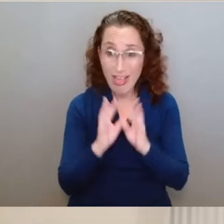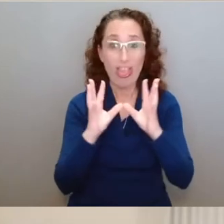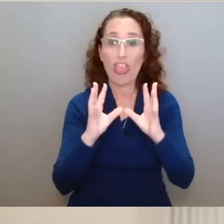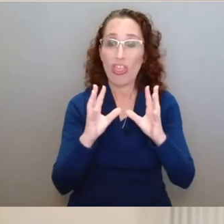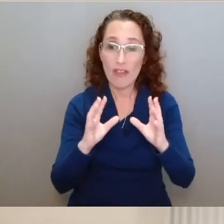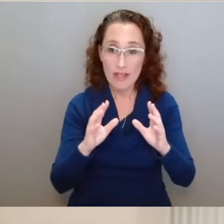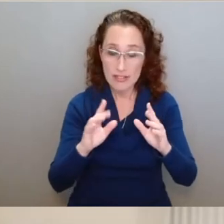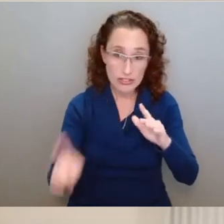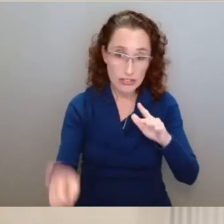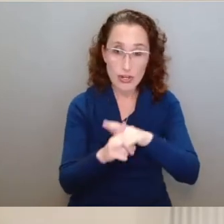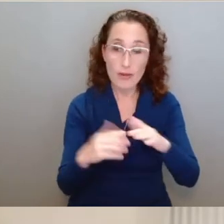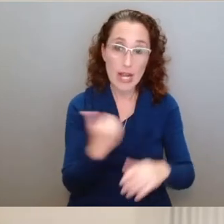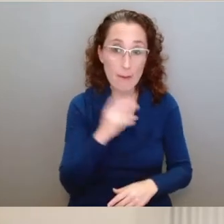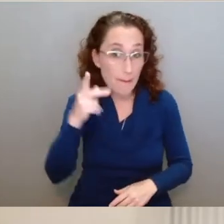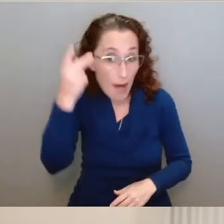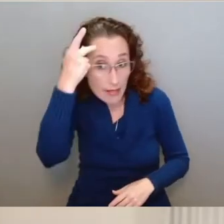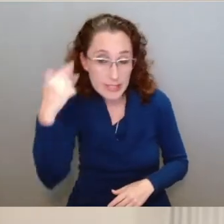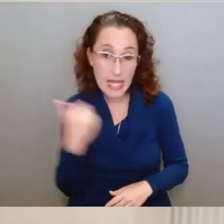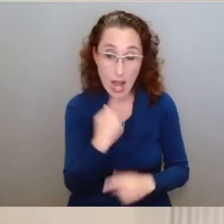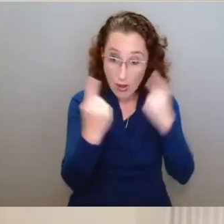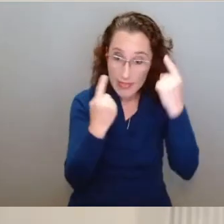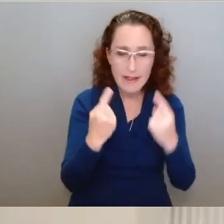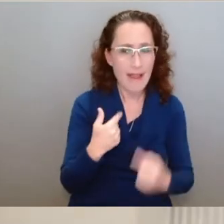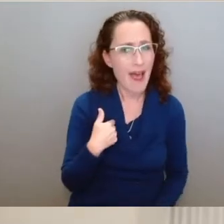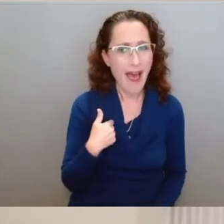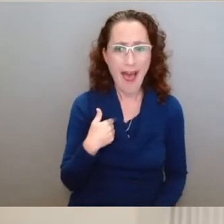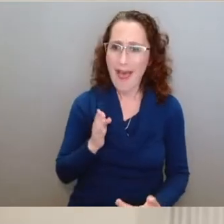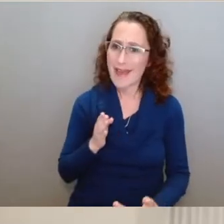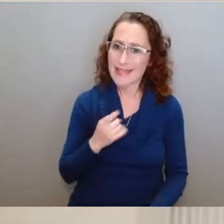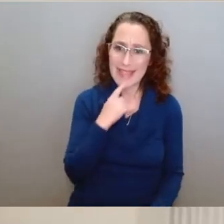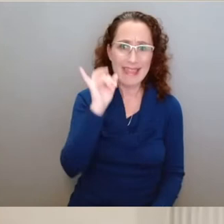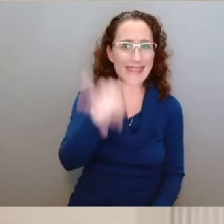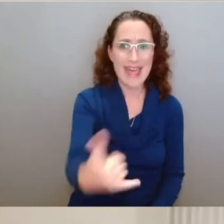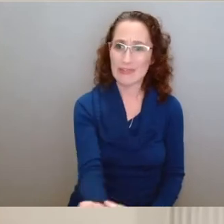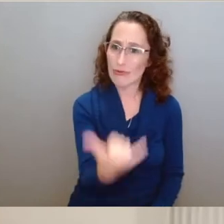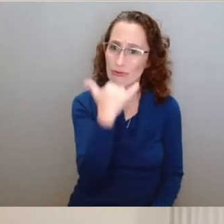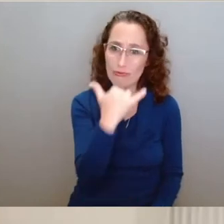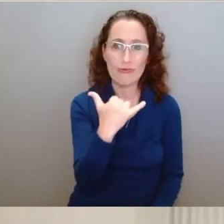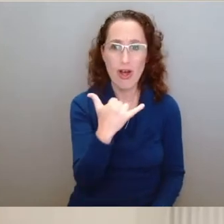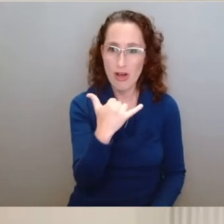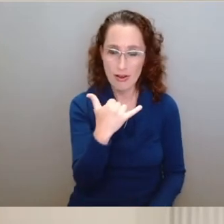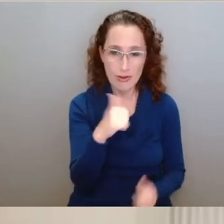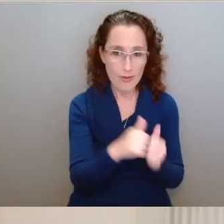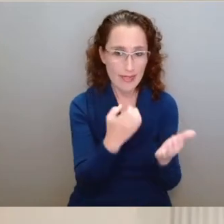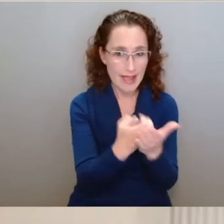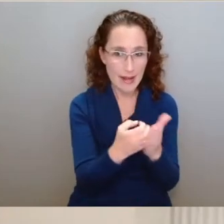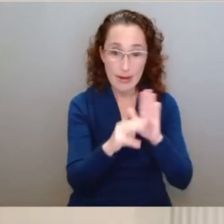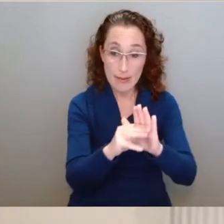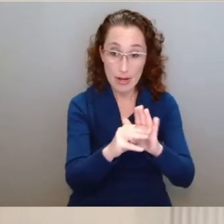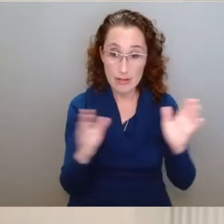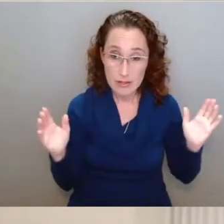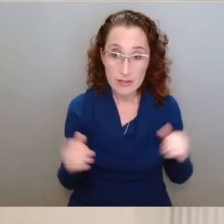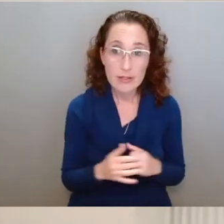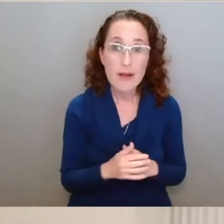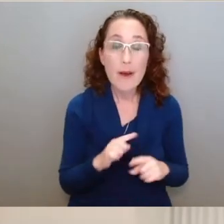and our thinking. And I thoroughly refute the zero sum on economic terms. But the zero sum is